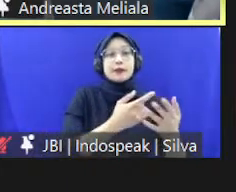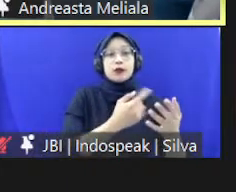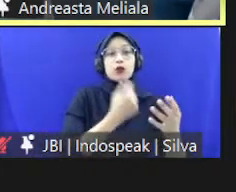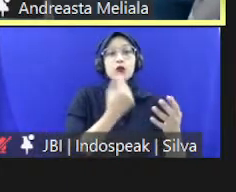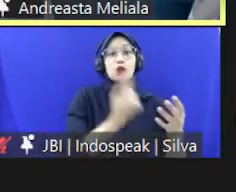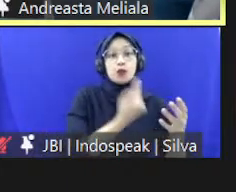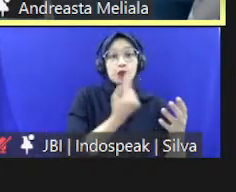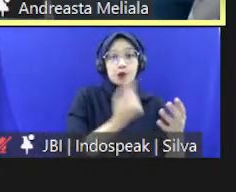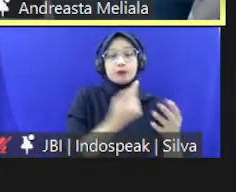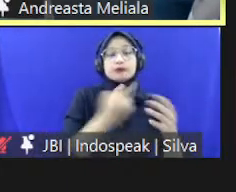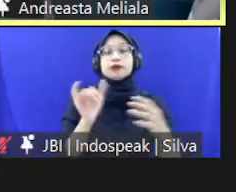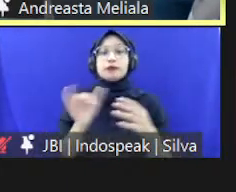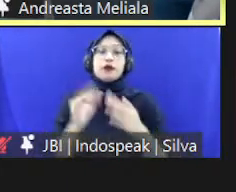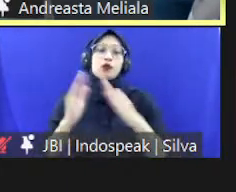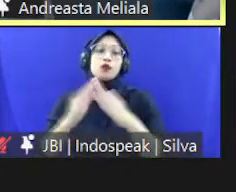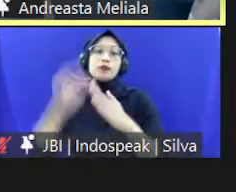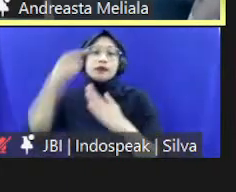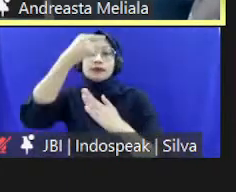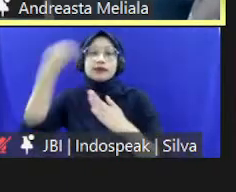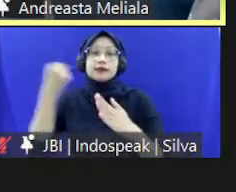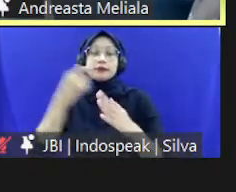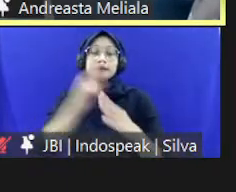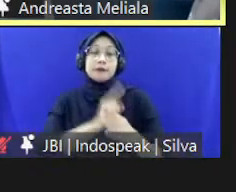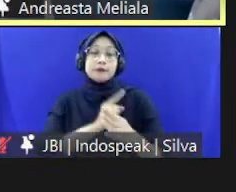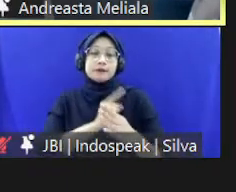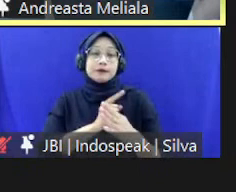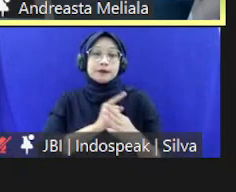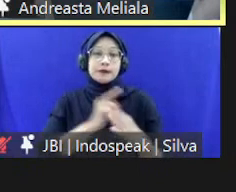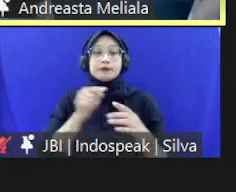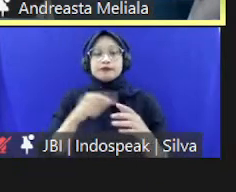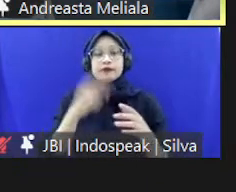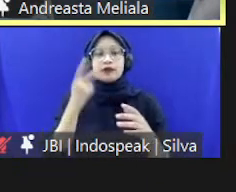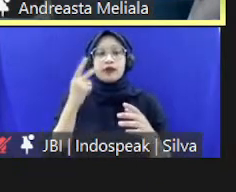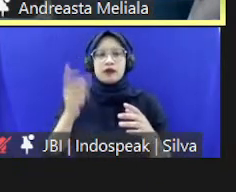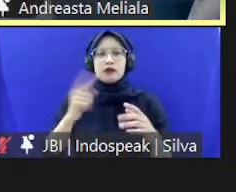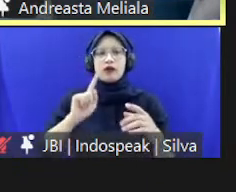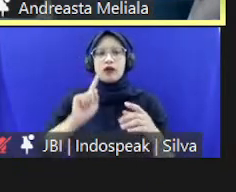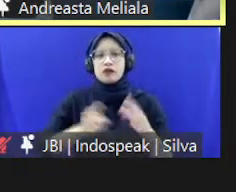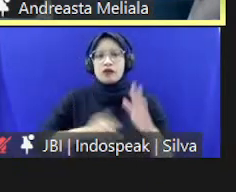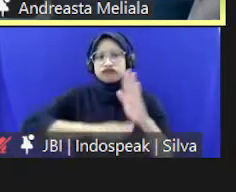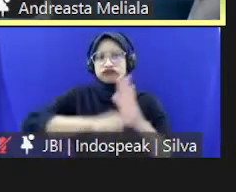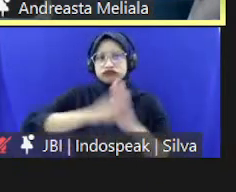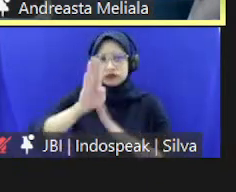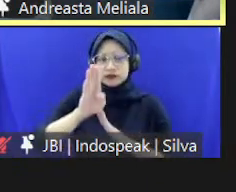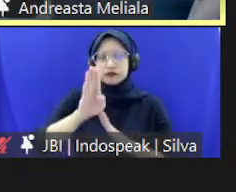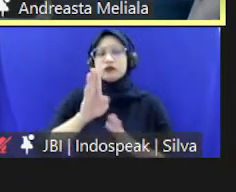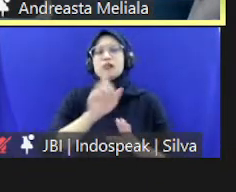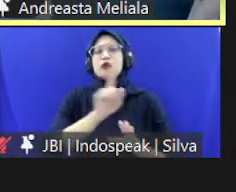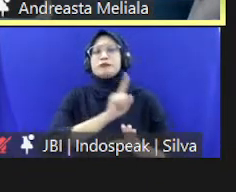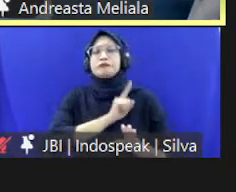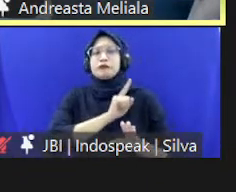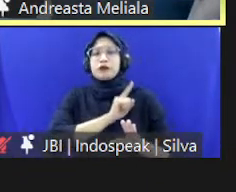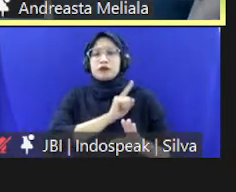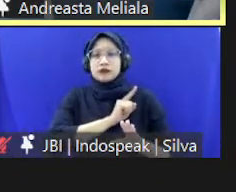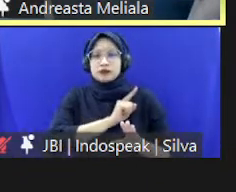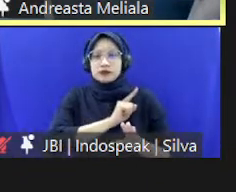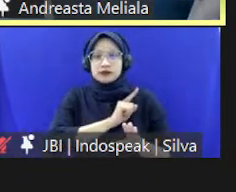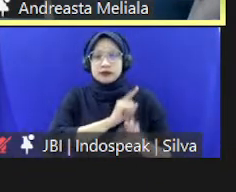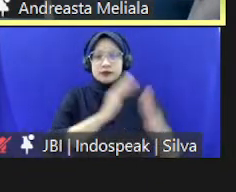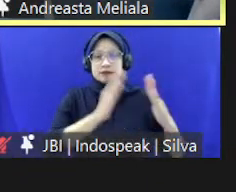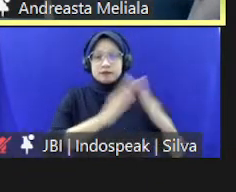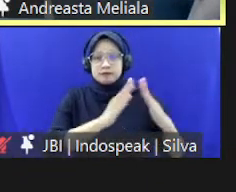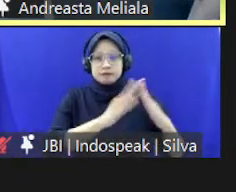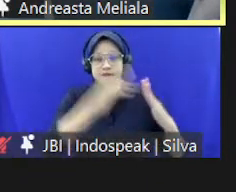the highest graph over here, they are from the private sectors, and the public hospital